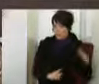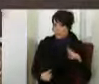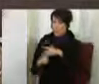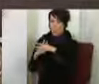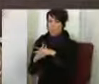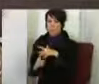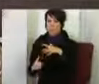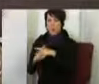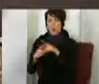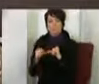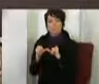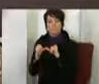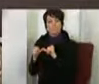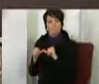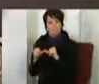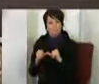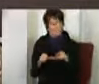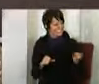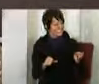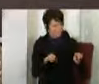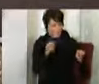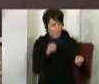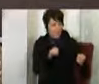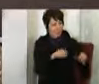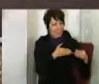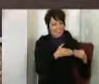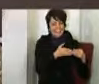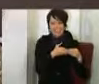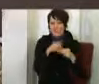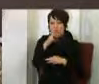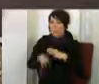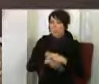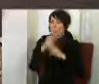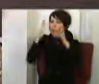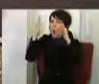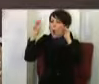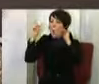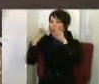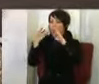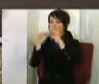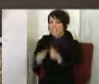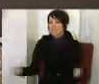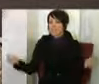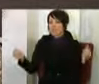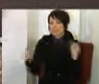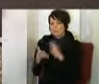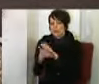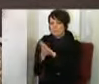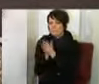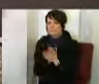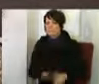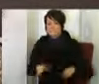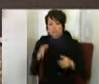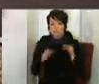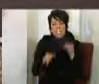will be the prophecy that will lead the world to a hopeful resolution and the ways of peace and the ways of